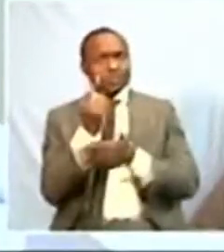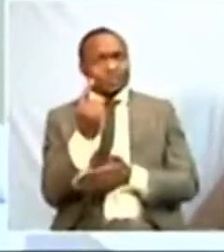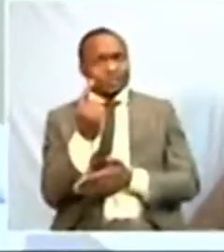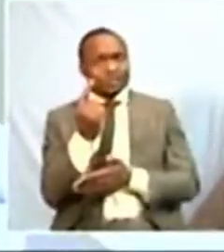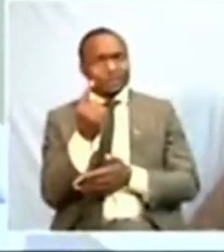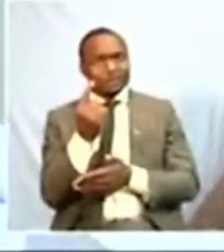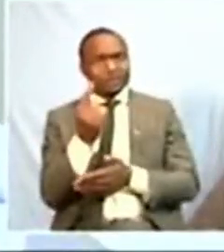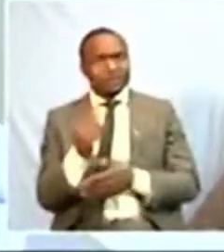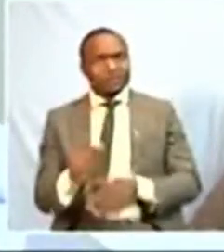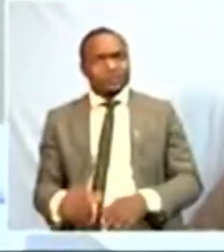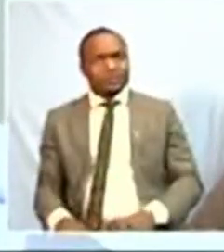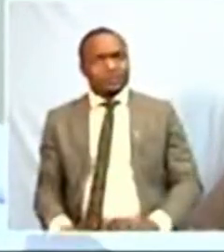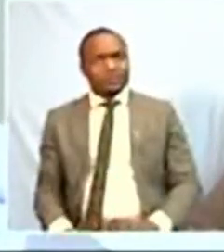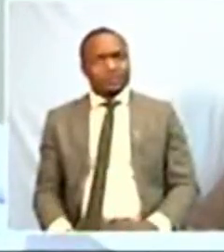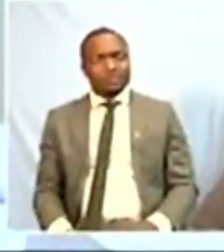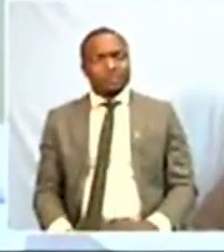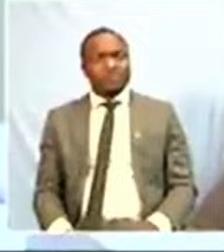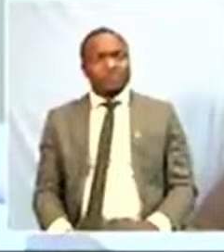it's